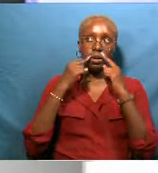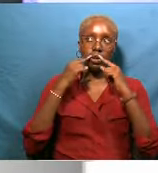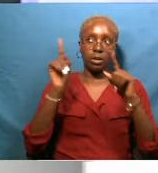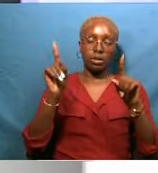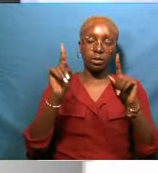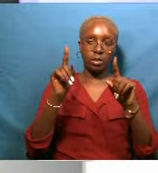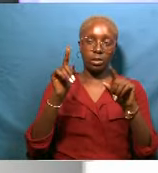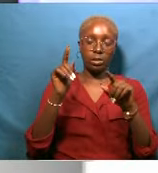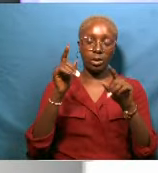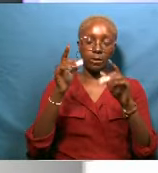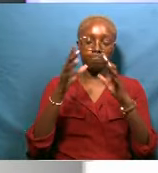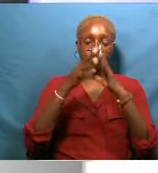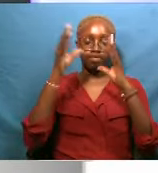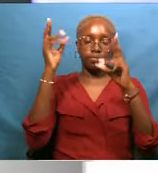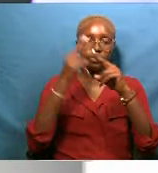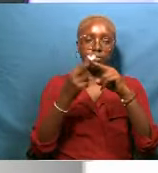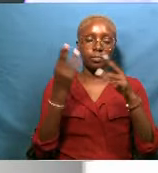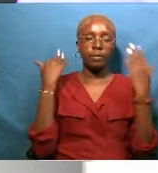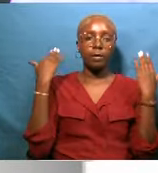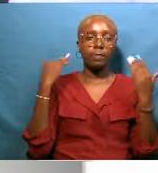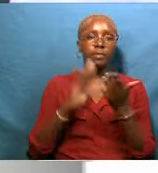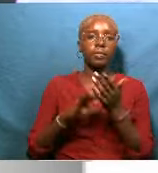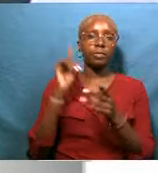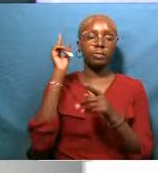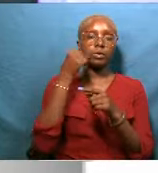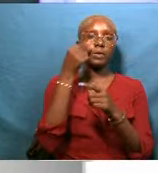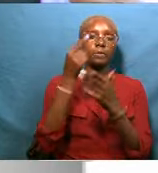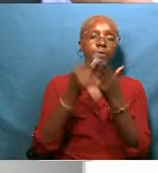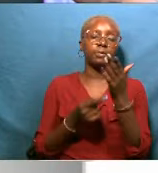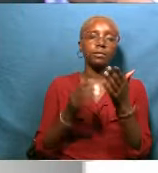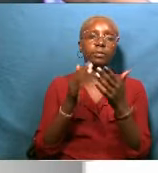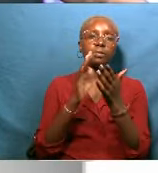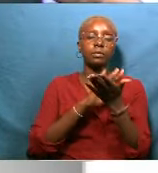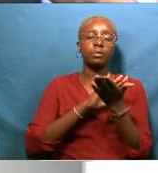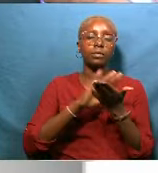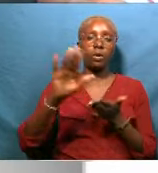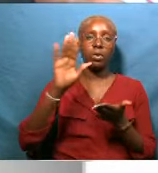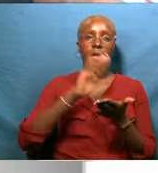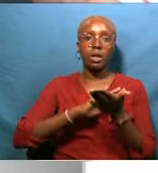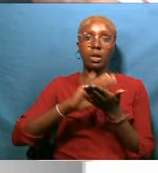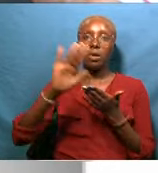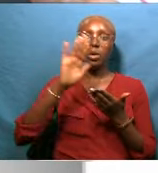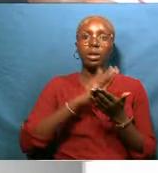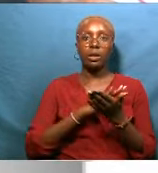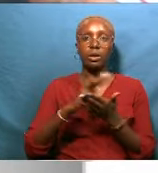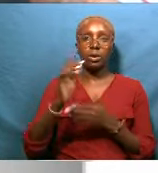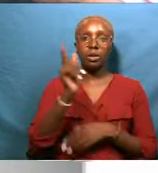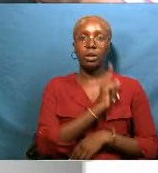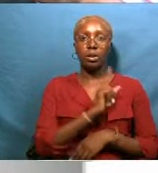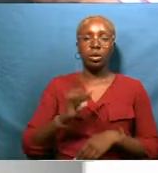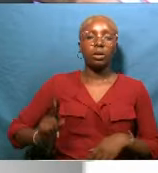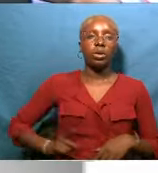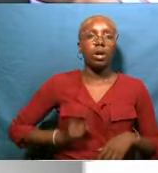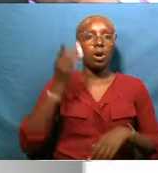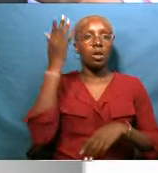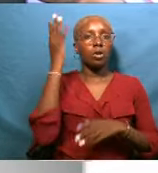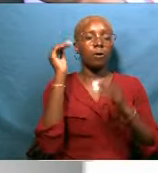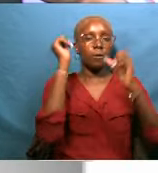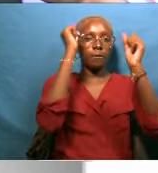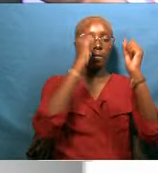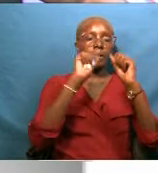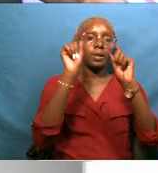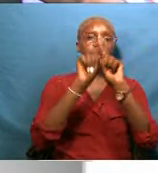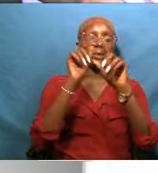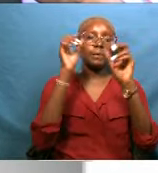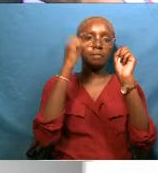and glorious name forever, praising you and saying, Holy, holy, holy Lord, God of our heaven and earth,